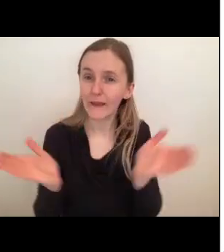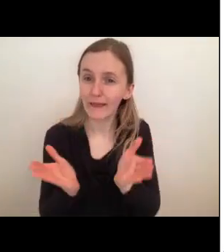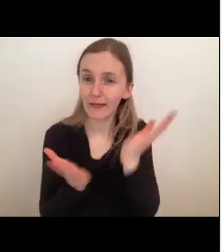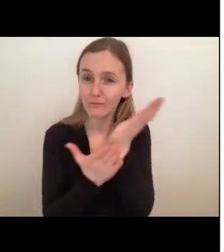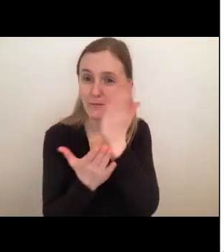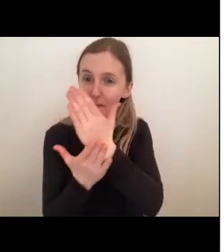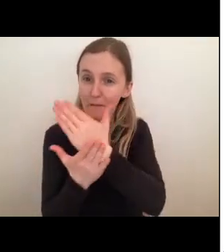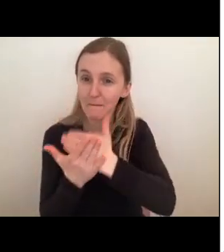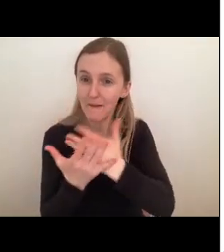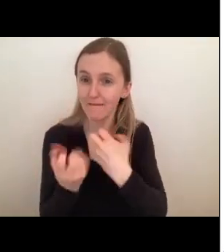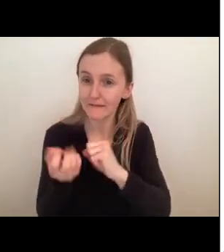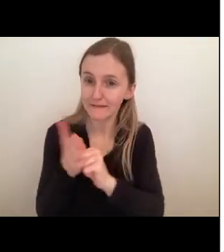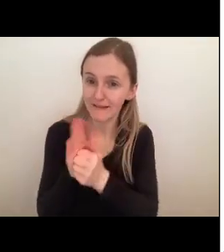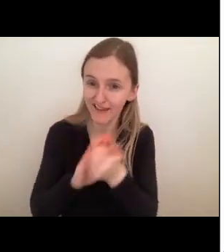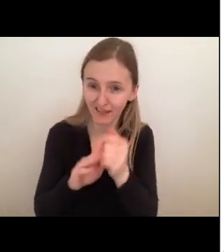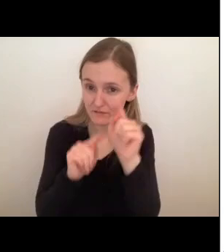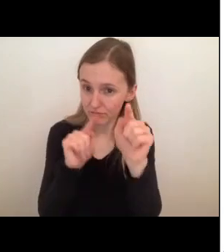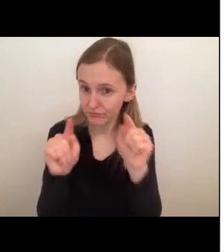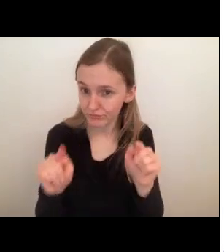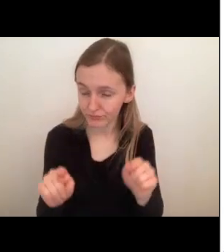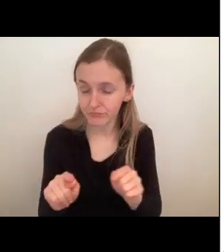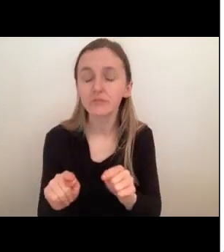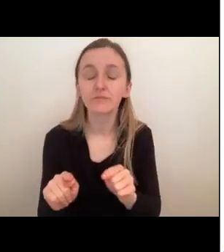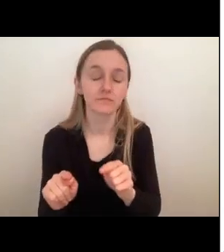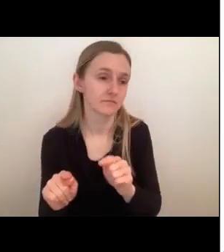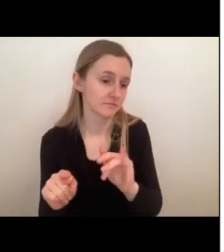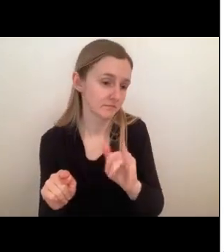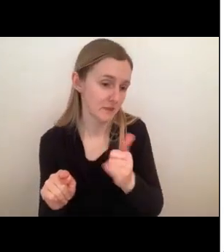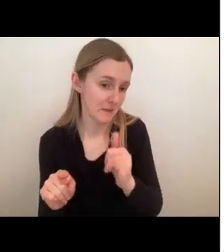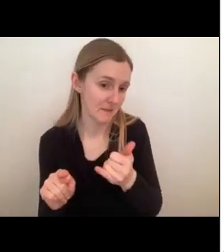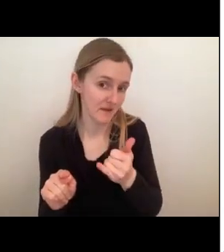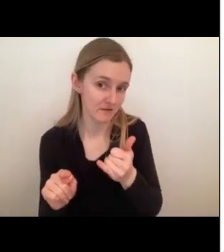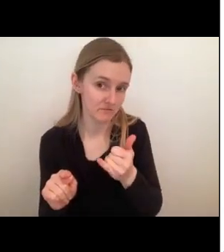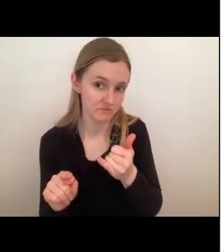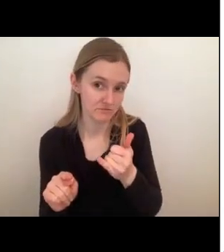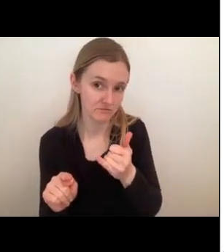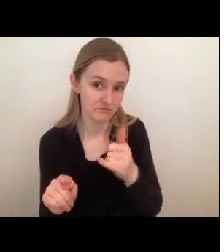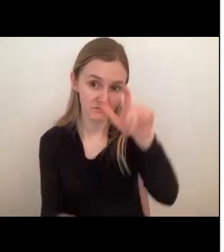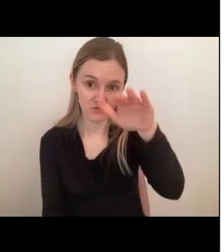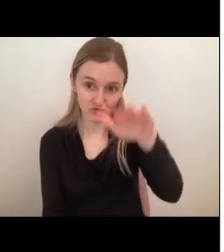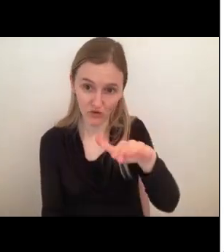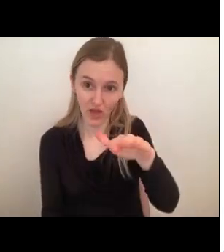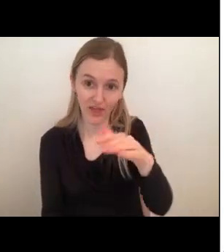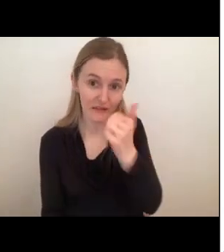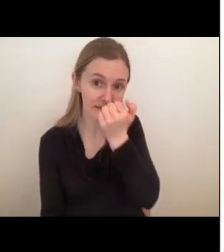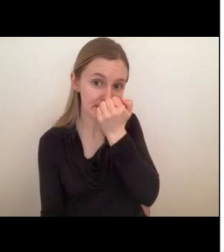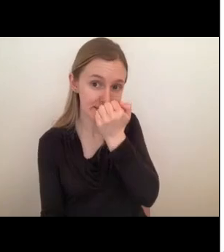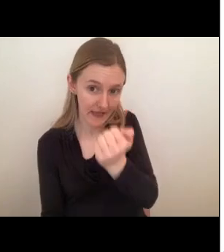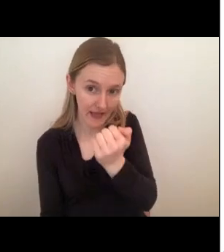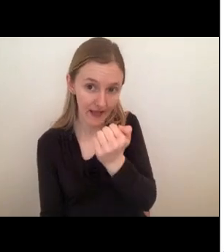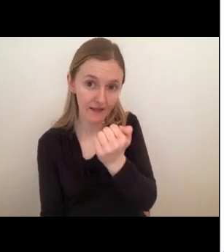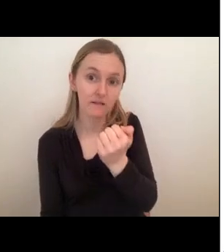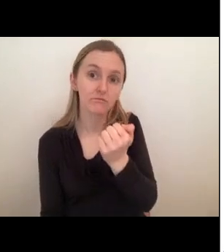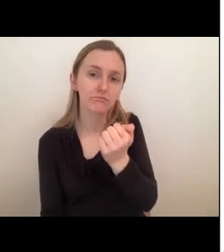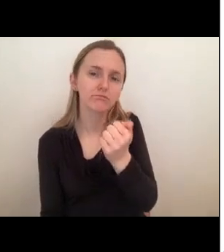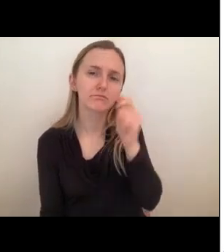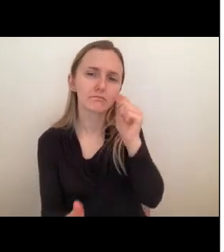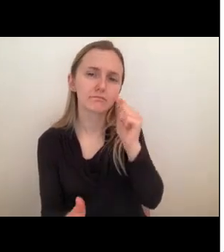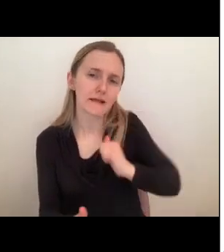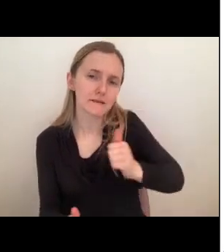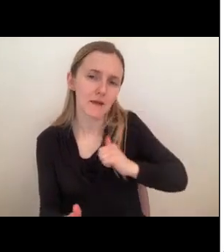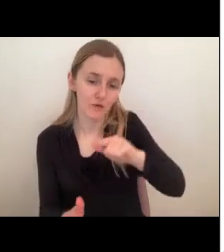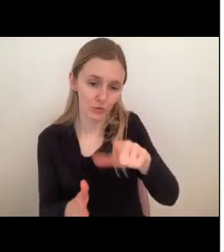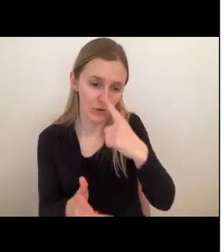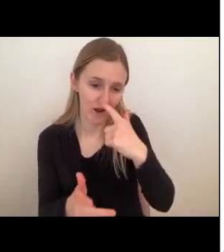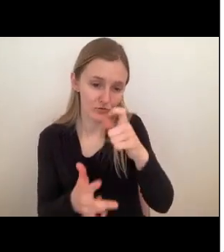we think about what we would expect, for example, our 10-year-old to be able to do in terms of those skills, and if